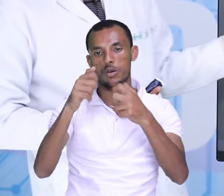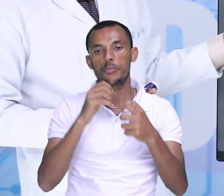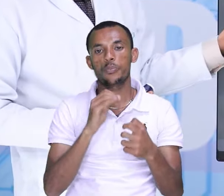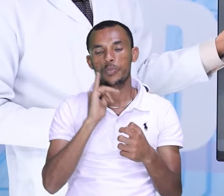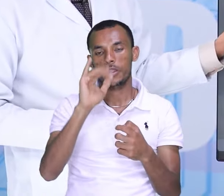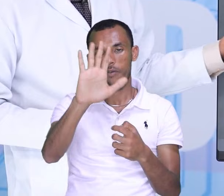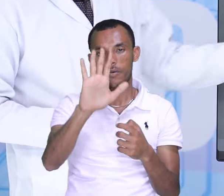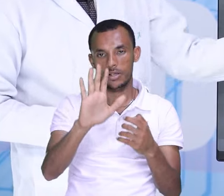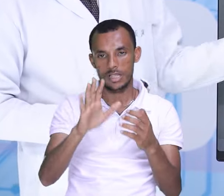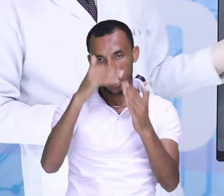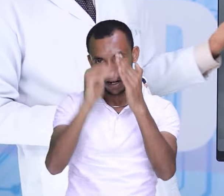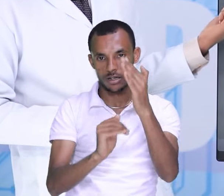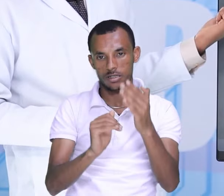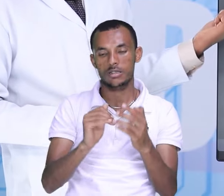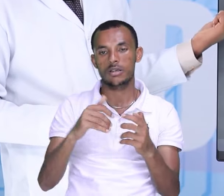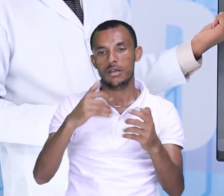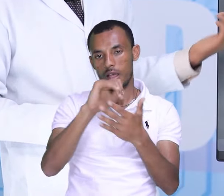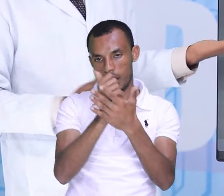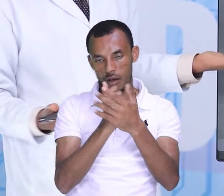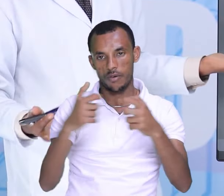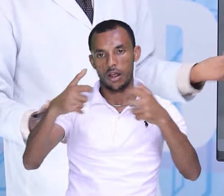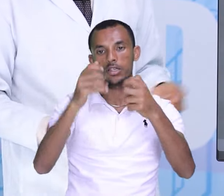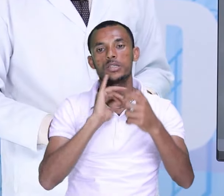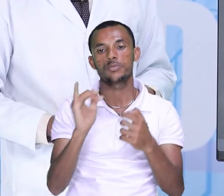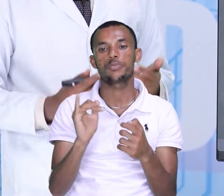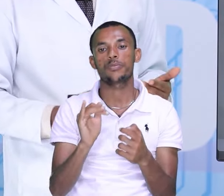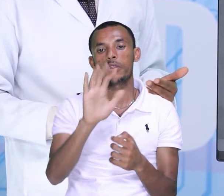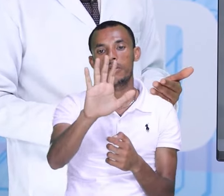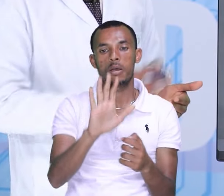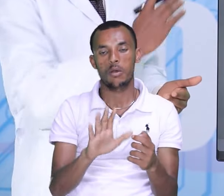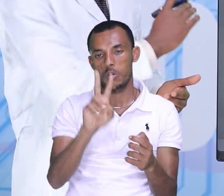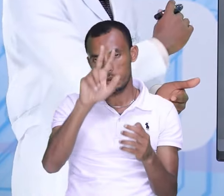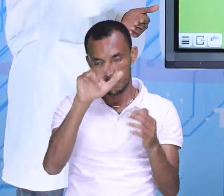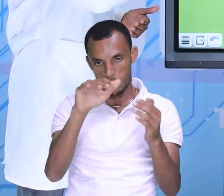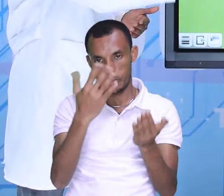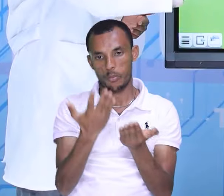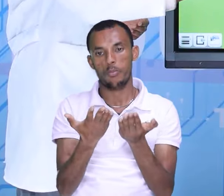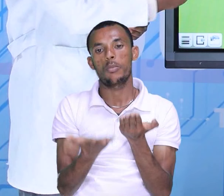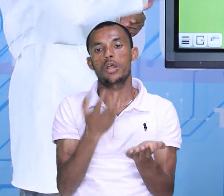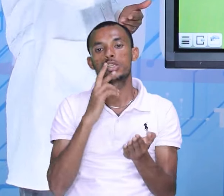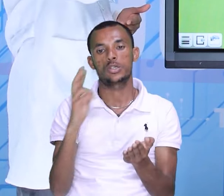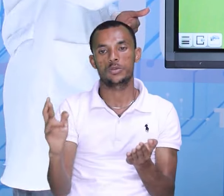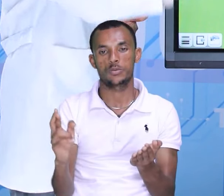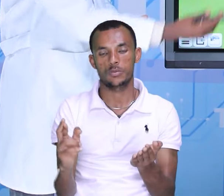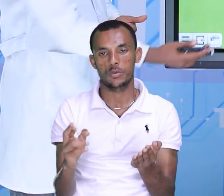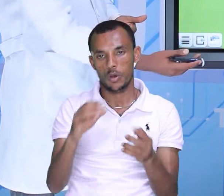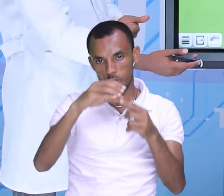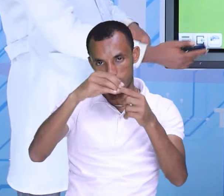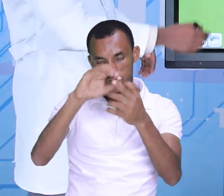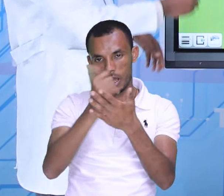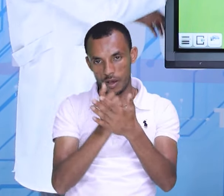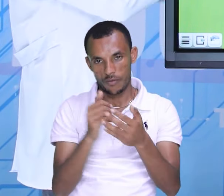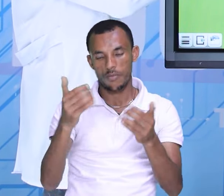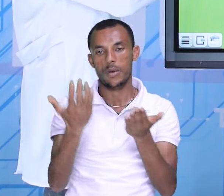half reaction electron is already 5. Already this equation is balanced. Reduction half reaction is balanced. Oxidation half reaction